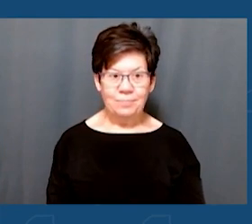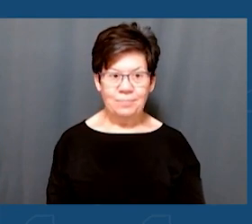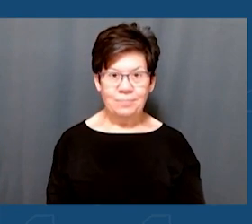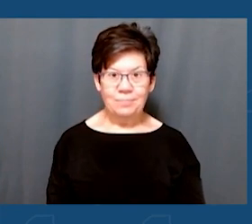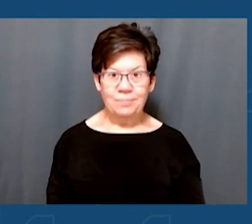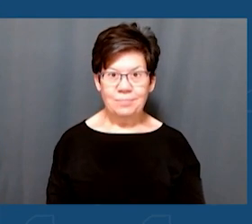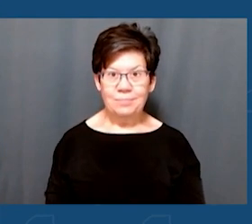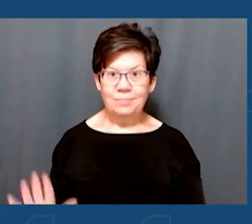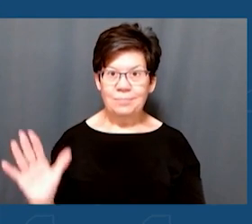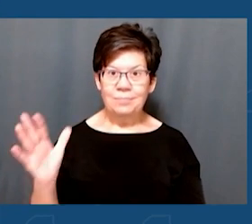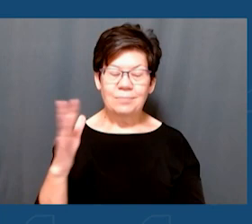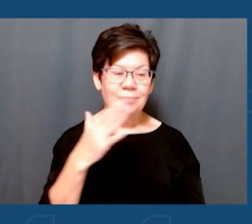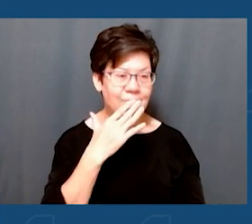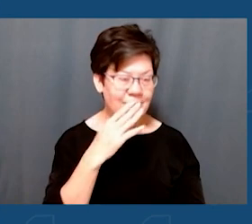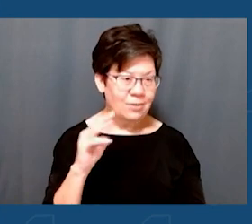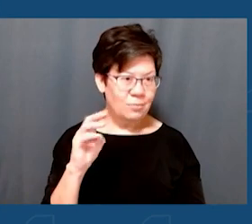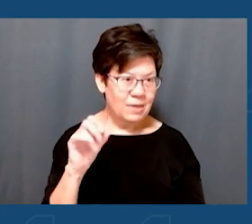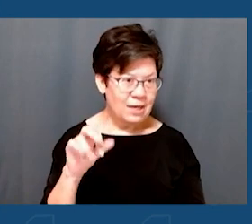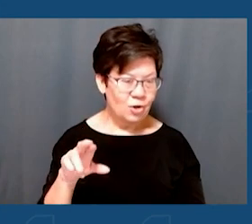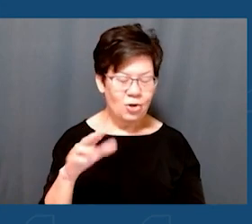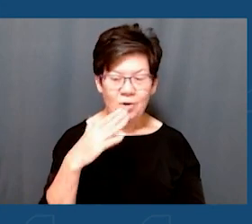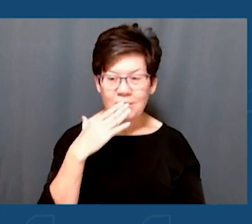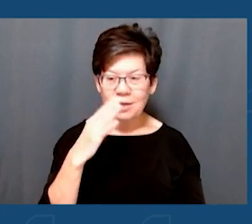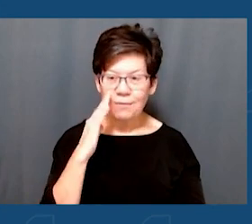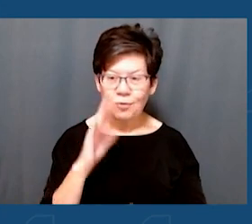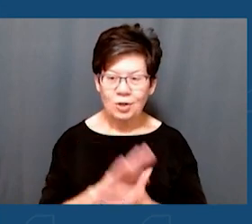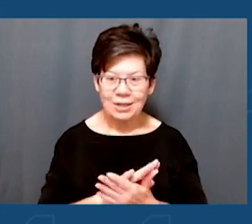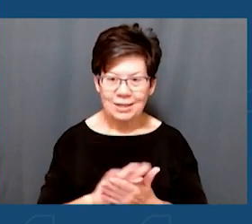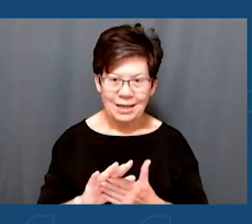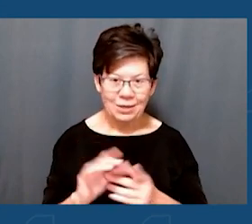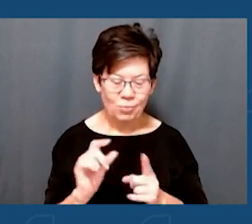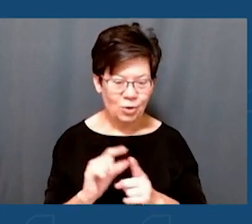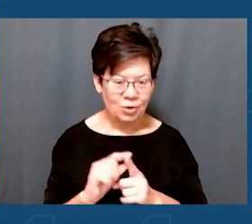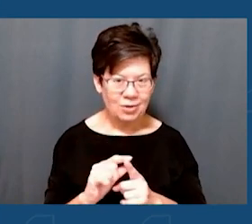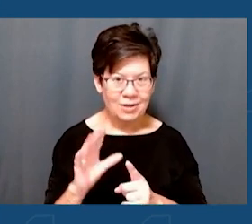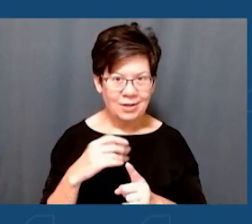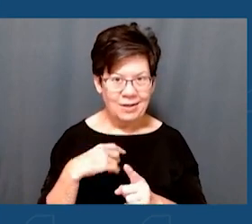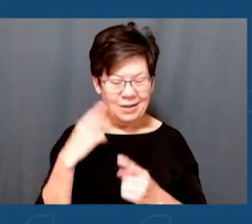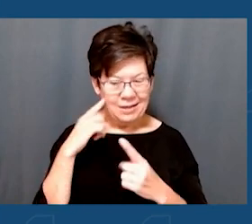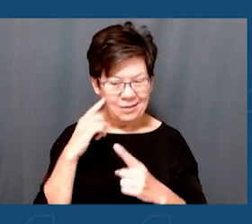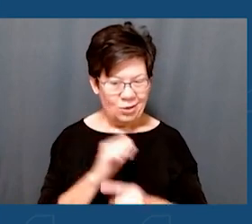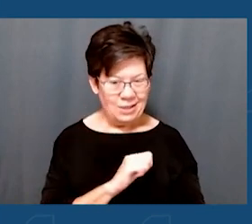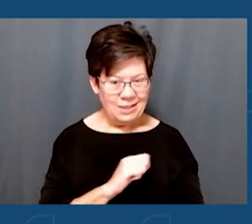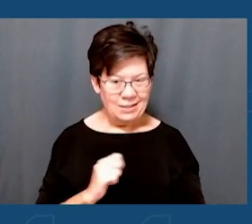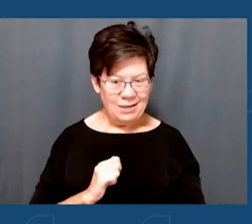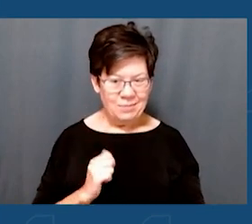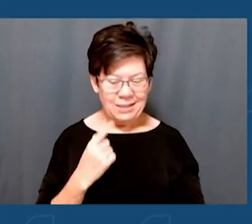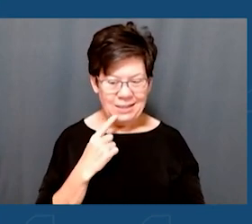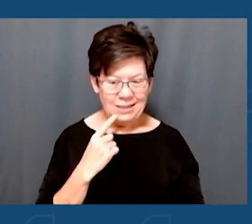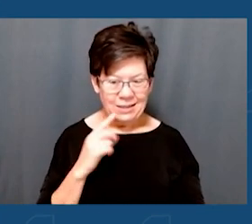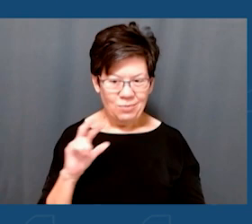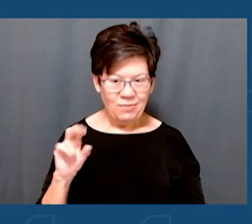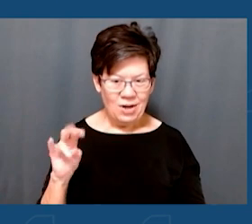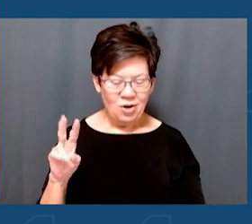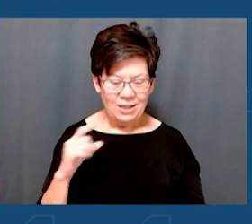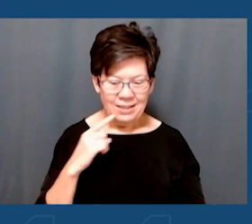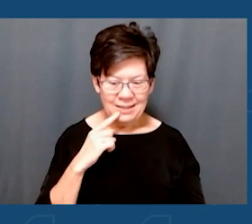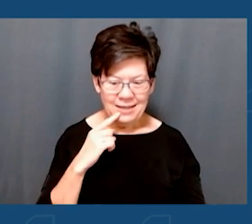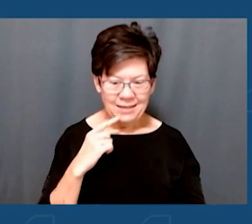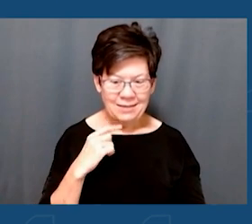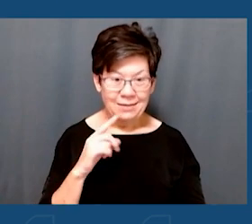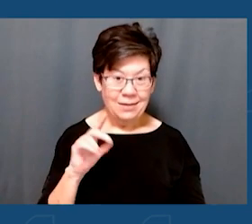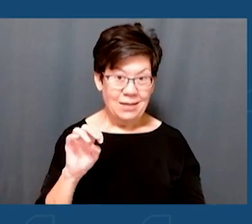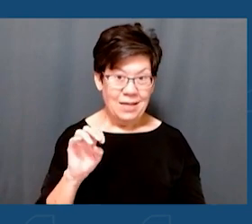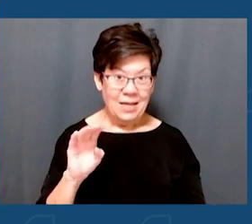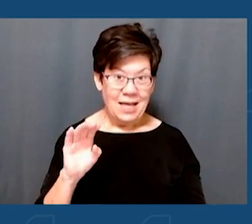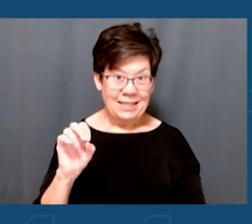Thank you, Mayor. Thank you for those kind words. And I have to agree with the Assemblymember Rivera said. He worked in my administration. Being an executive is